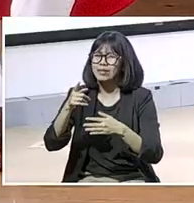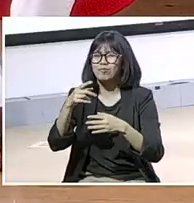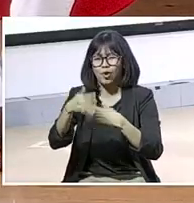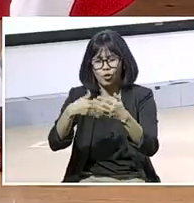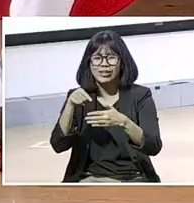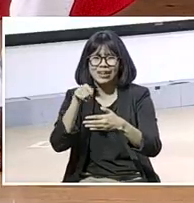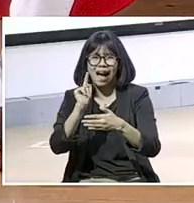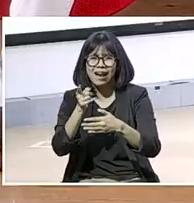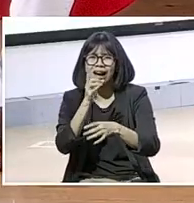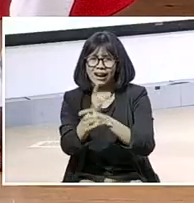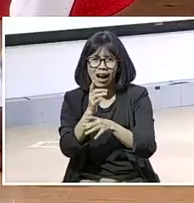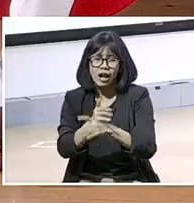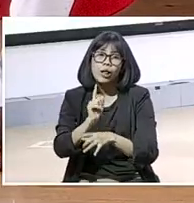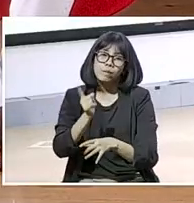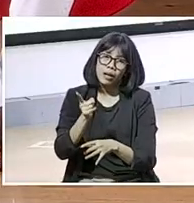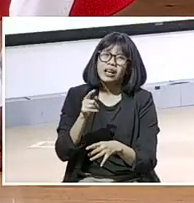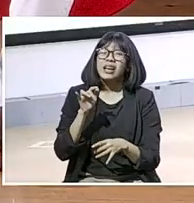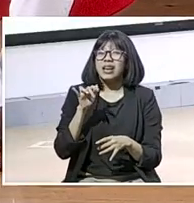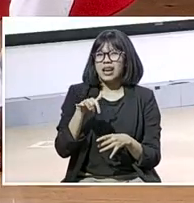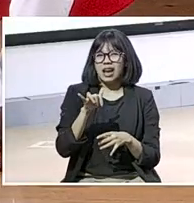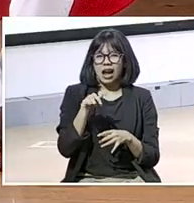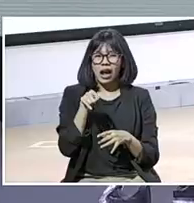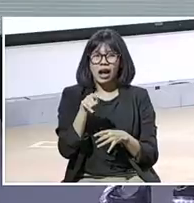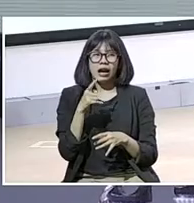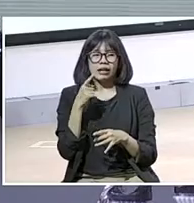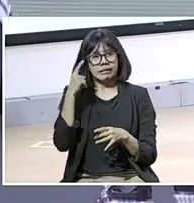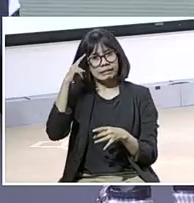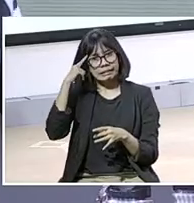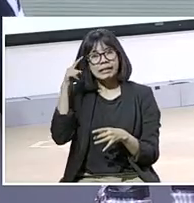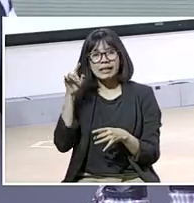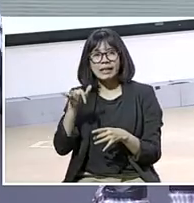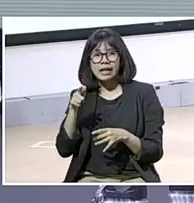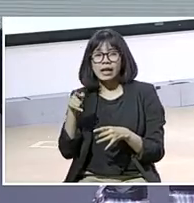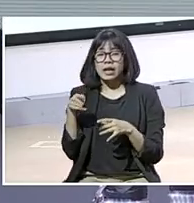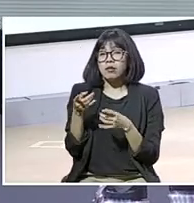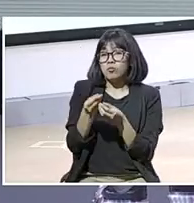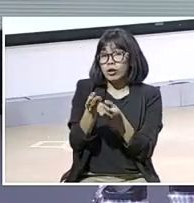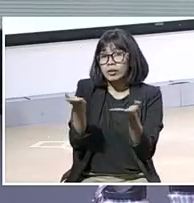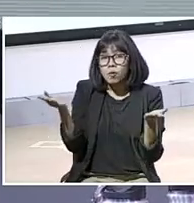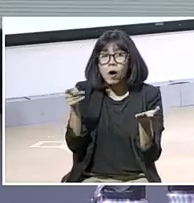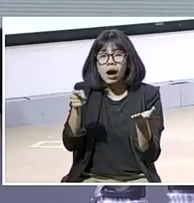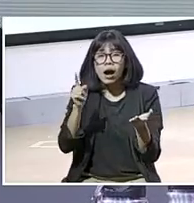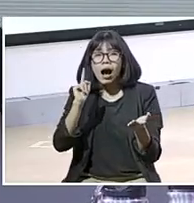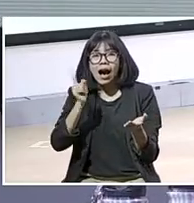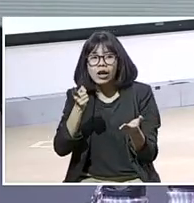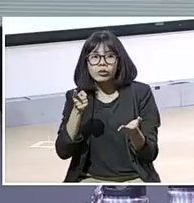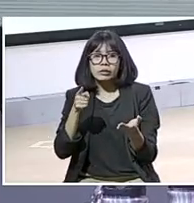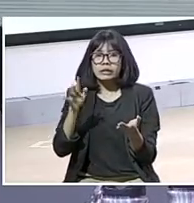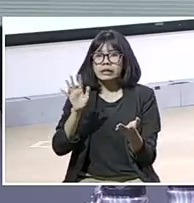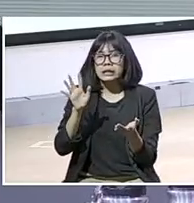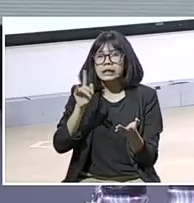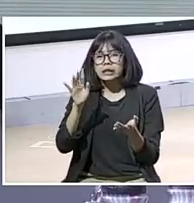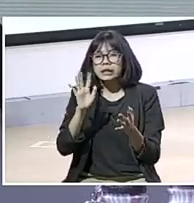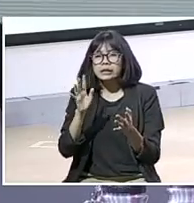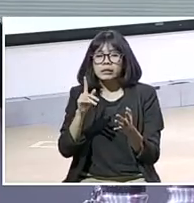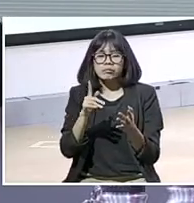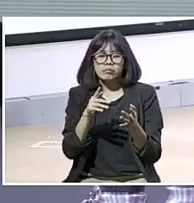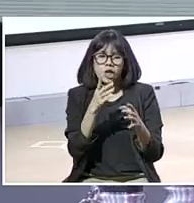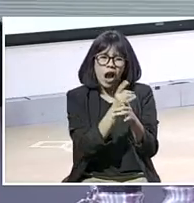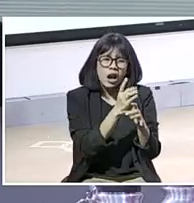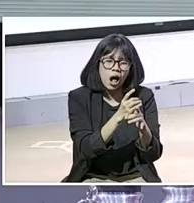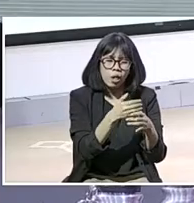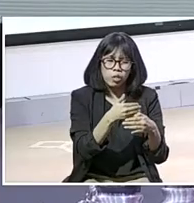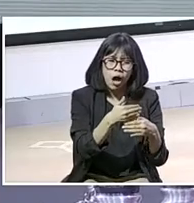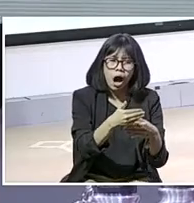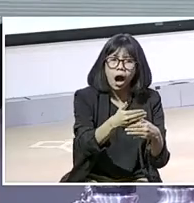make a mistake, you fall into a black hole, and you just think about that mistake all over again, and you just choose not to move on, and that's the hard